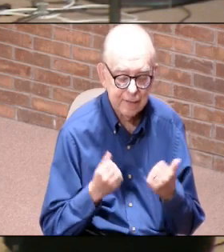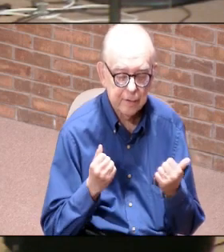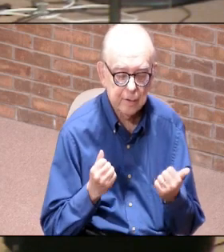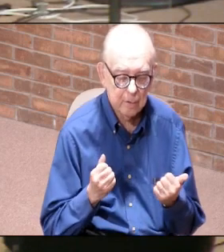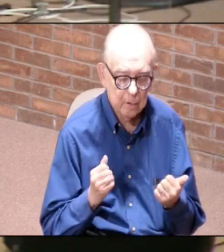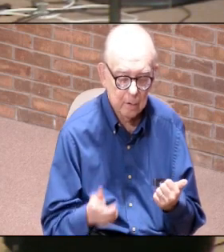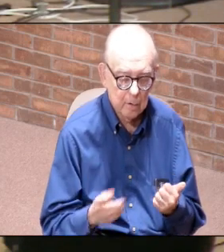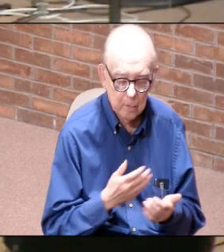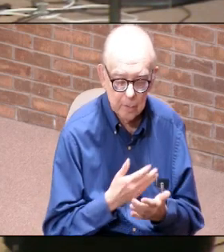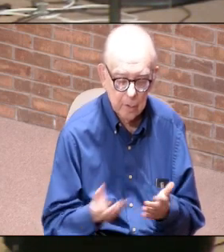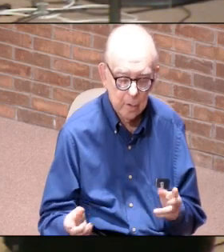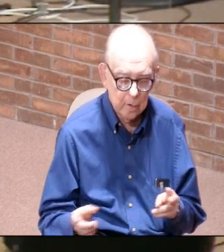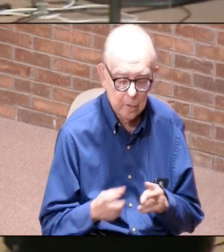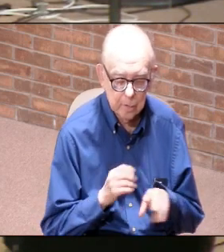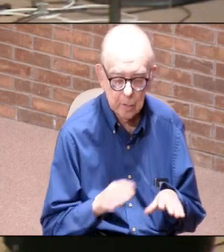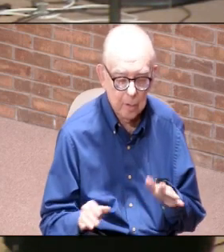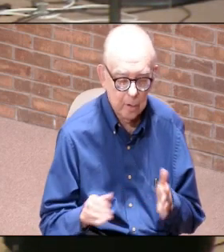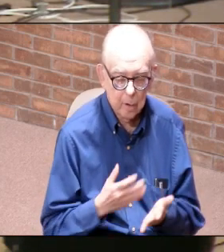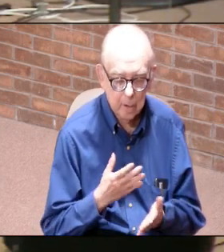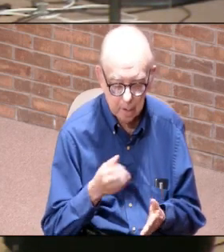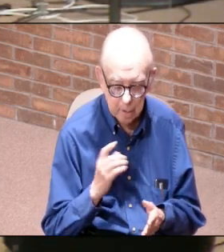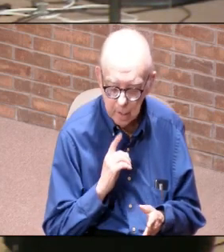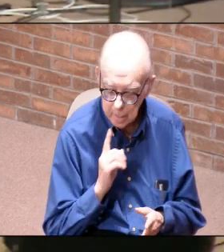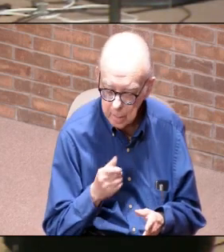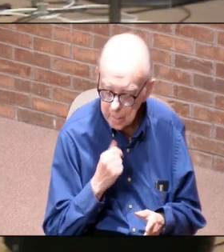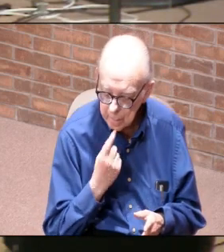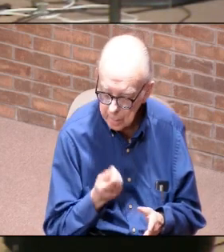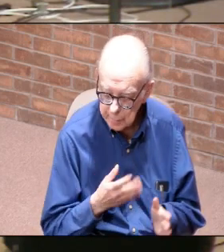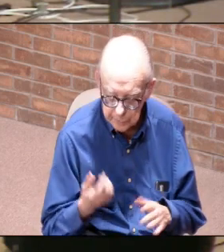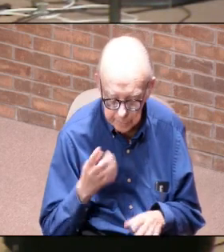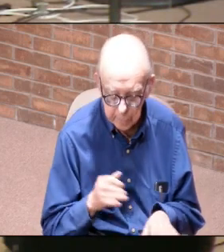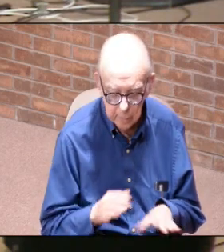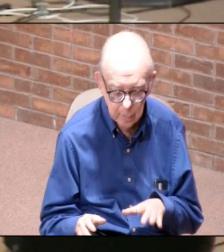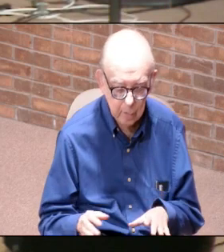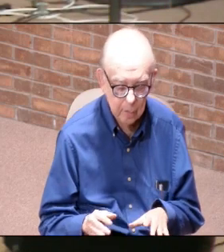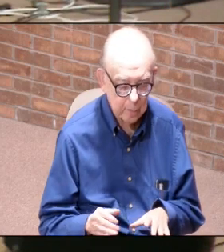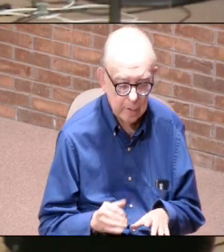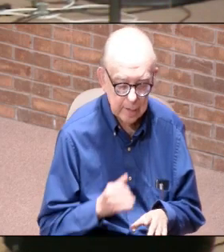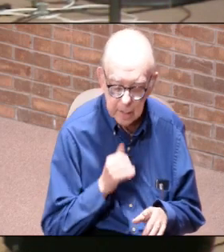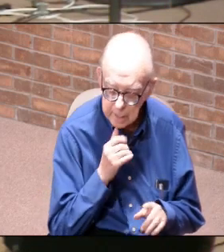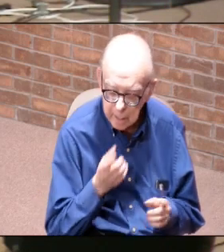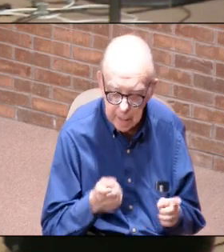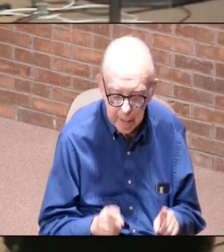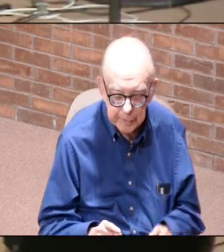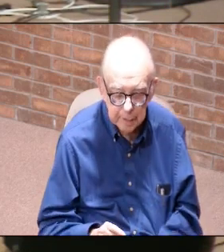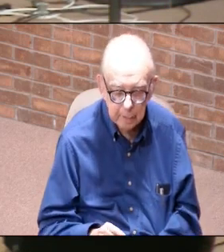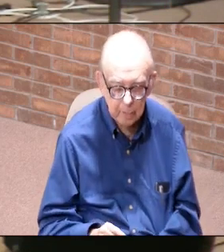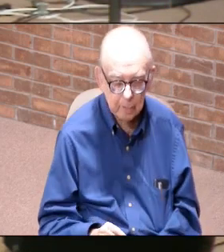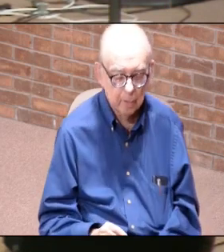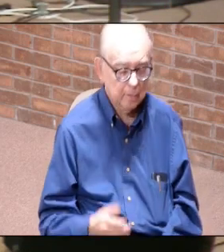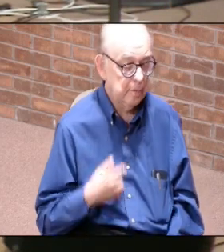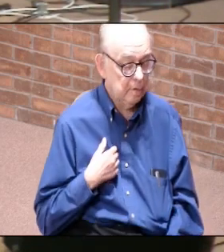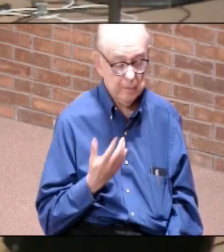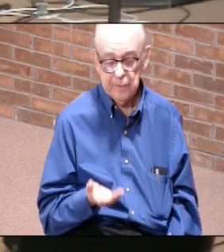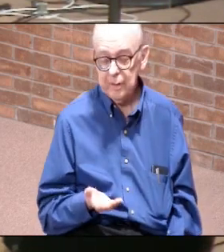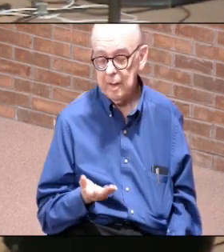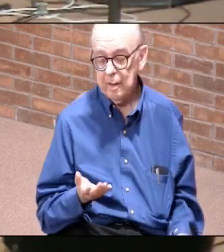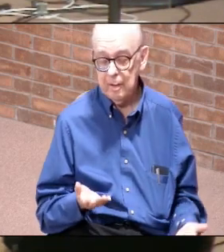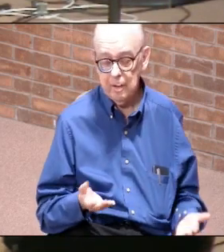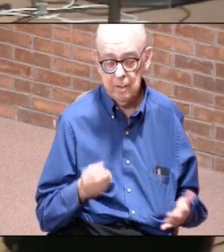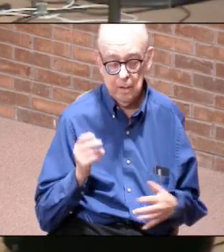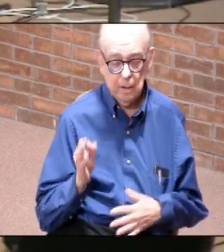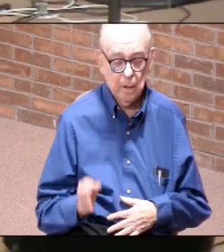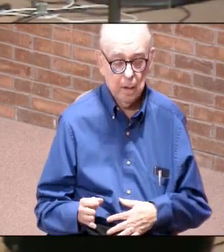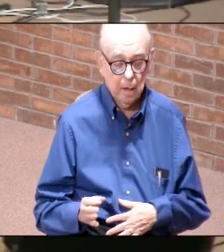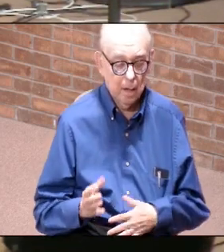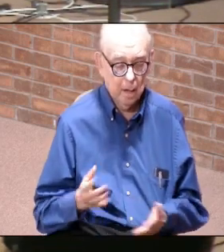The things you choose to do that God never intended you to do, it ain't happening. You may say, well, Pastor